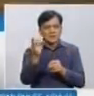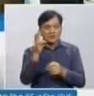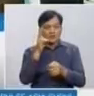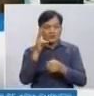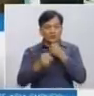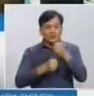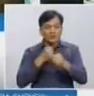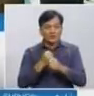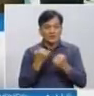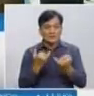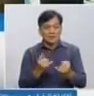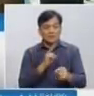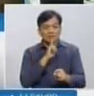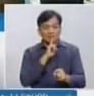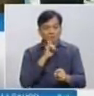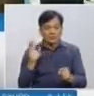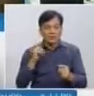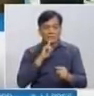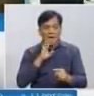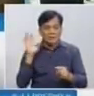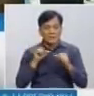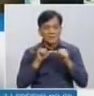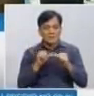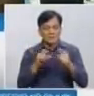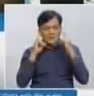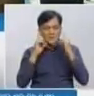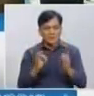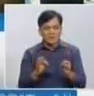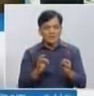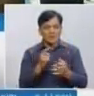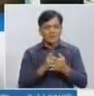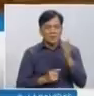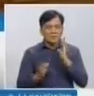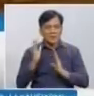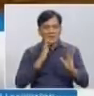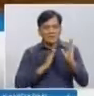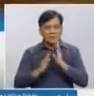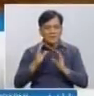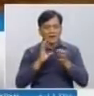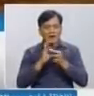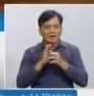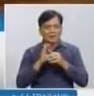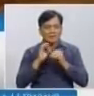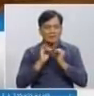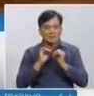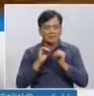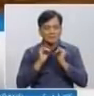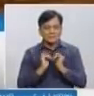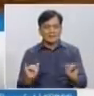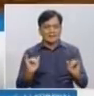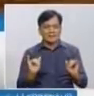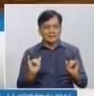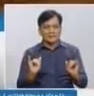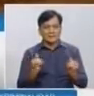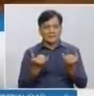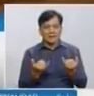later, my solid commitment to directly and decisively address our nation's collective challenges remains.